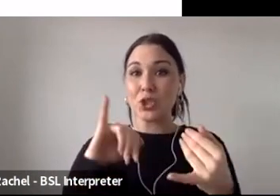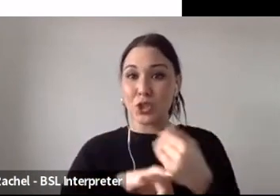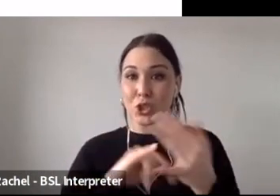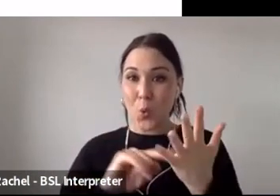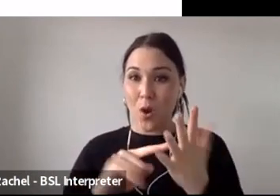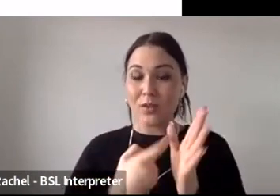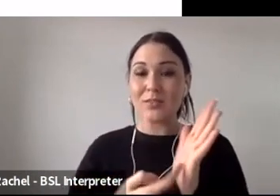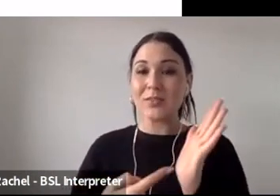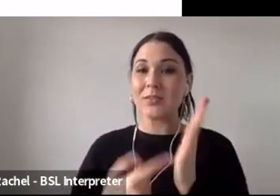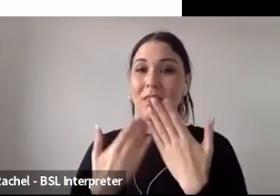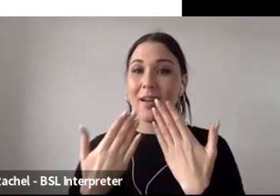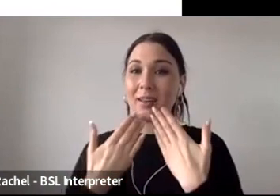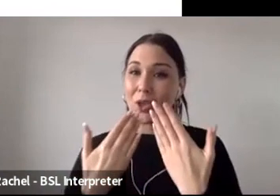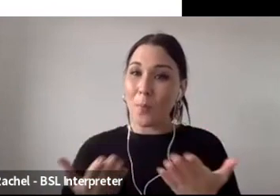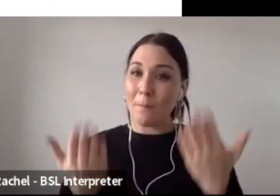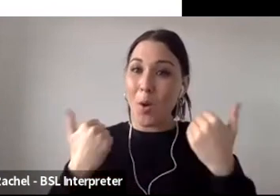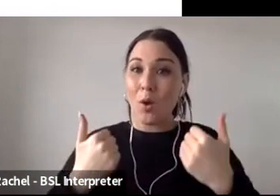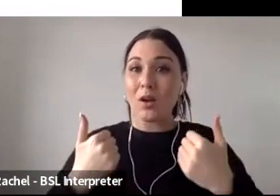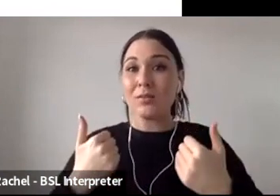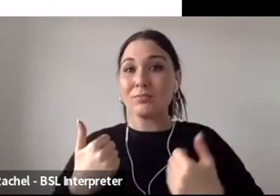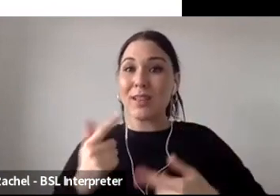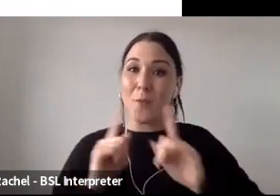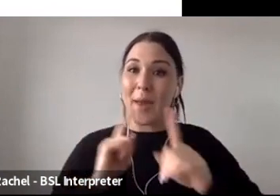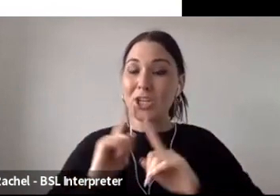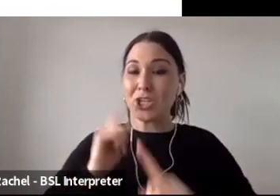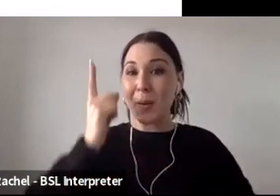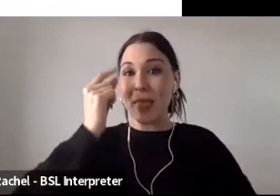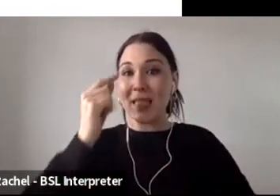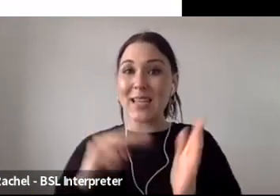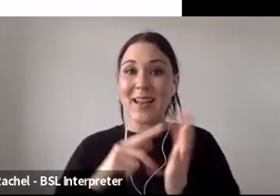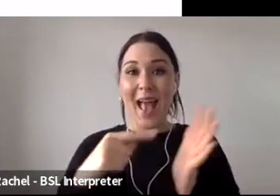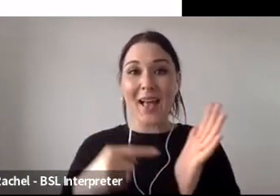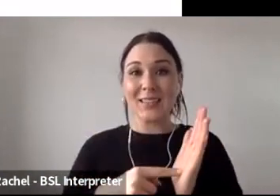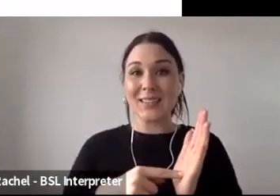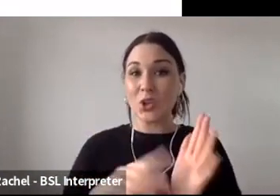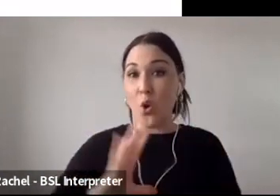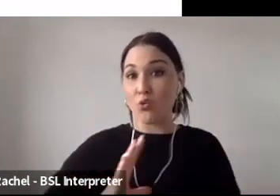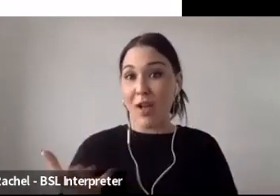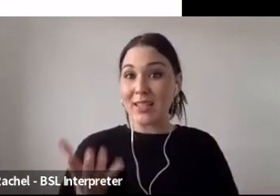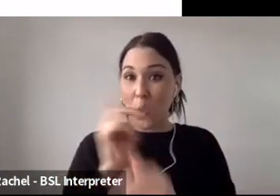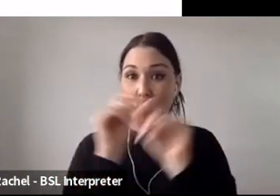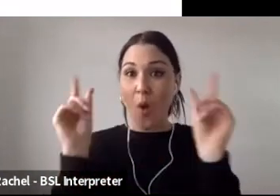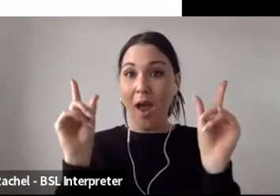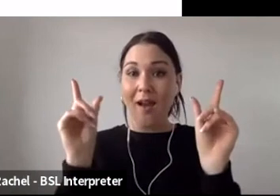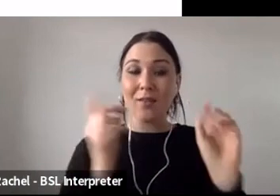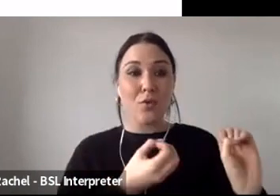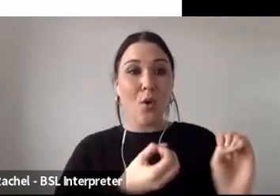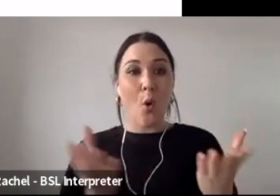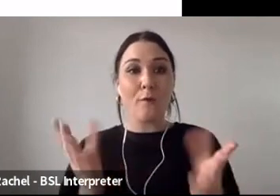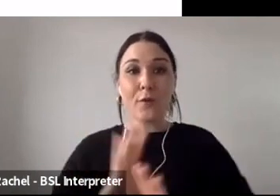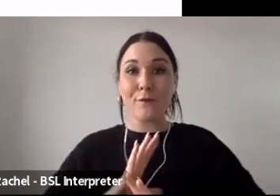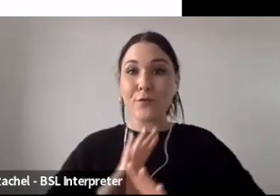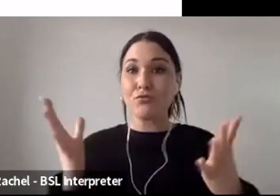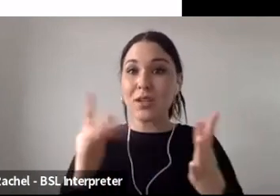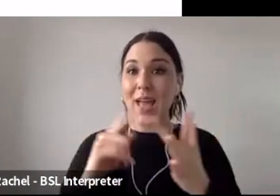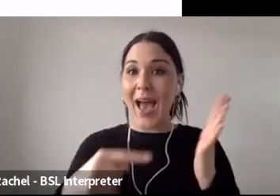Yeah, we're just a little bit more information about AbilityNet that you might not already be aware of, that we offer free IT